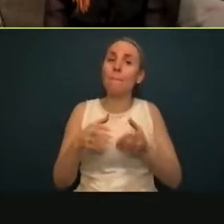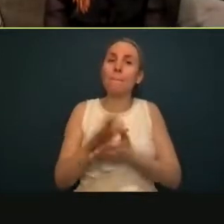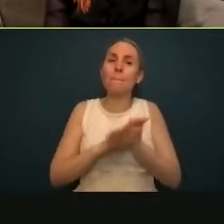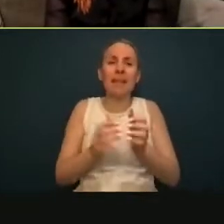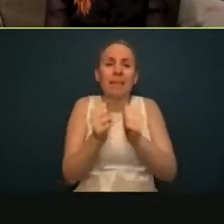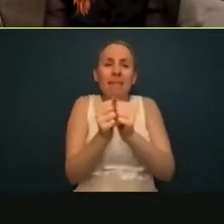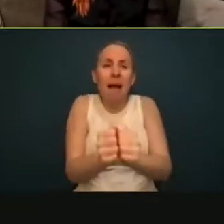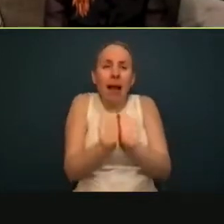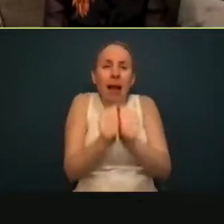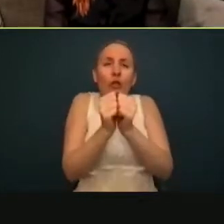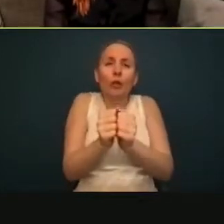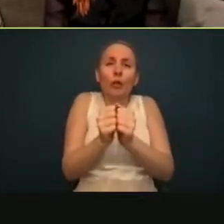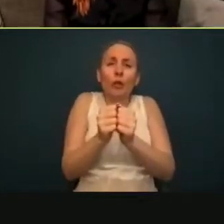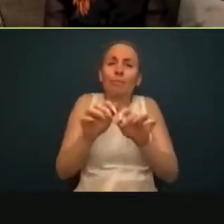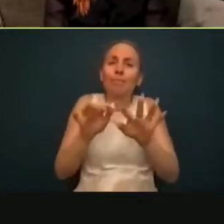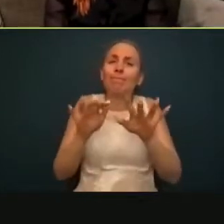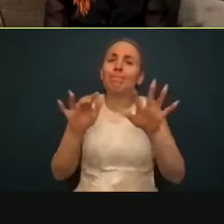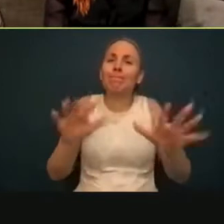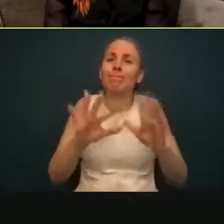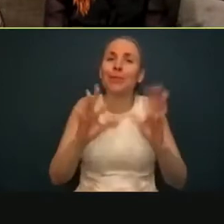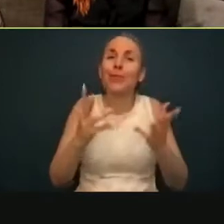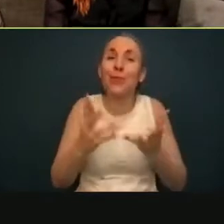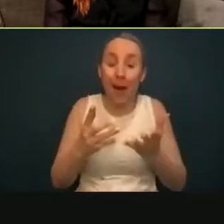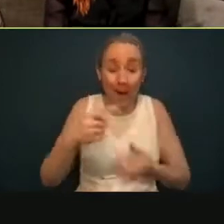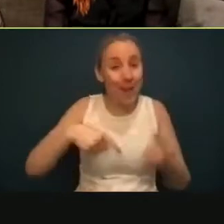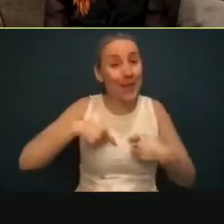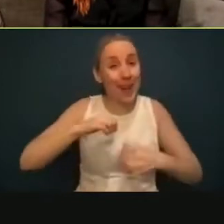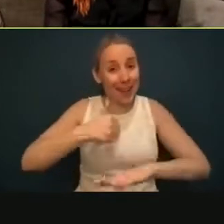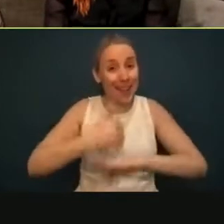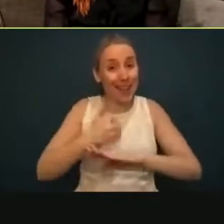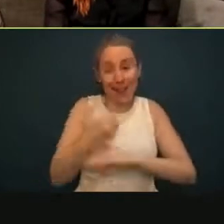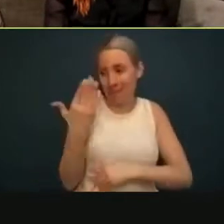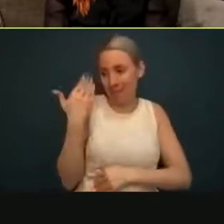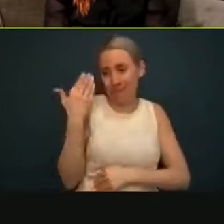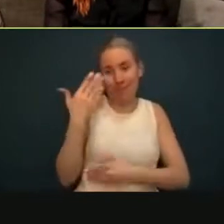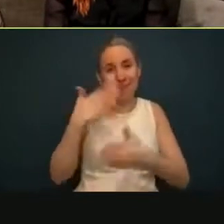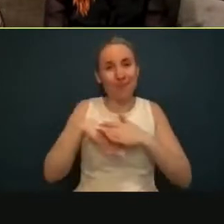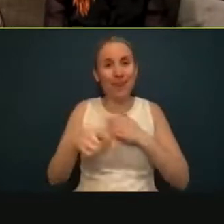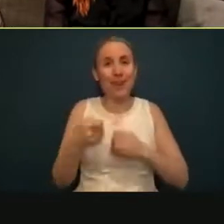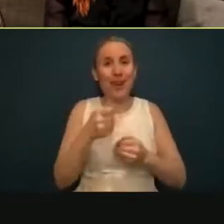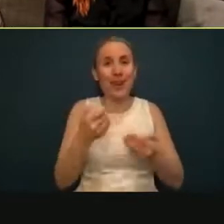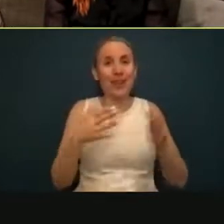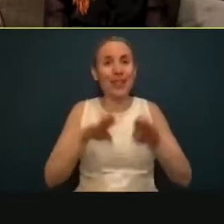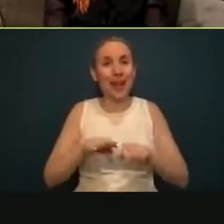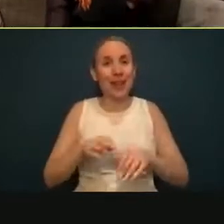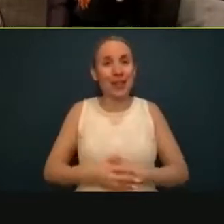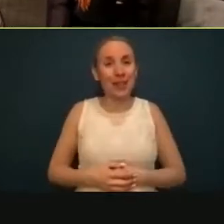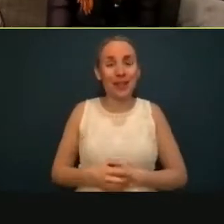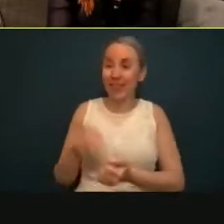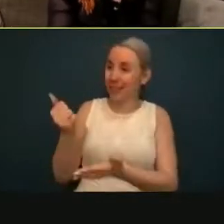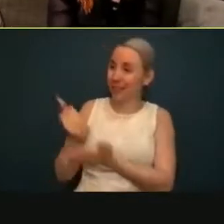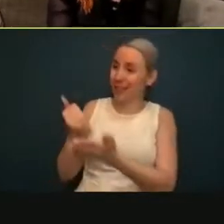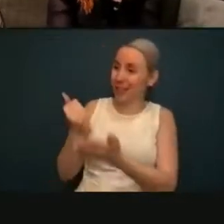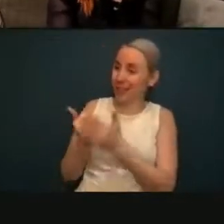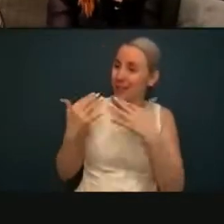And so that's what we've done during the lockdown. Amazing. Totally brilliant.